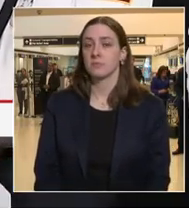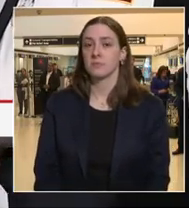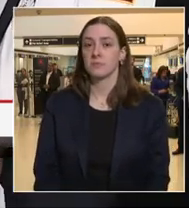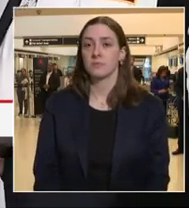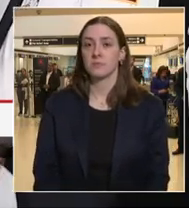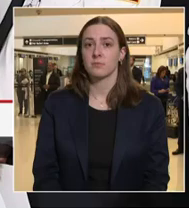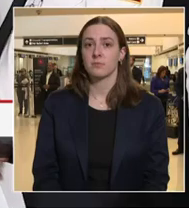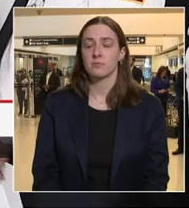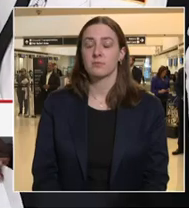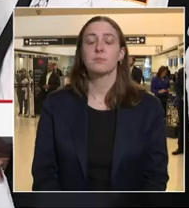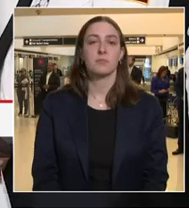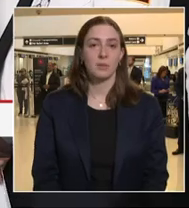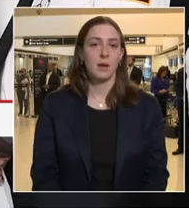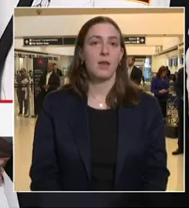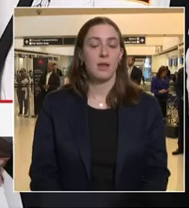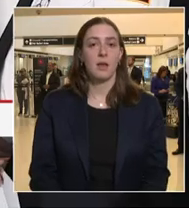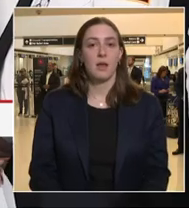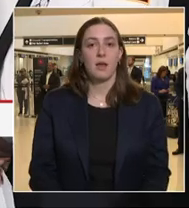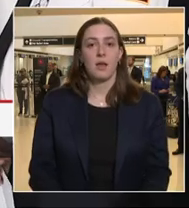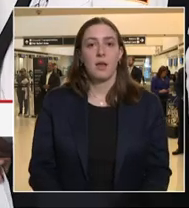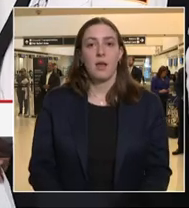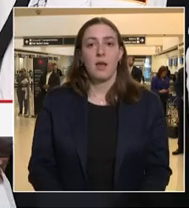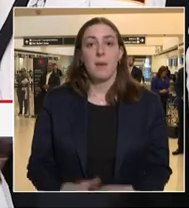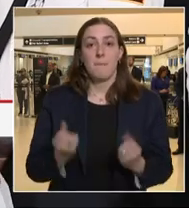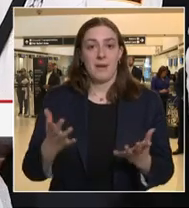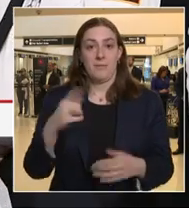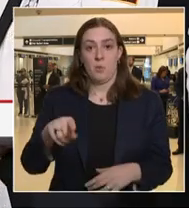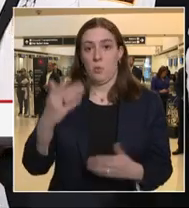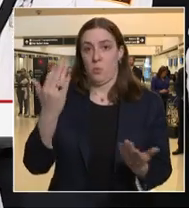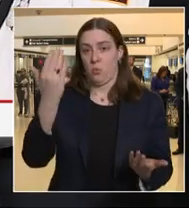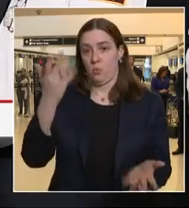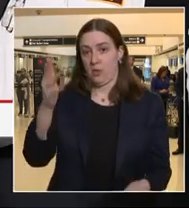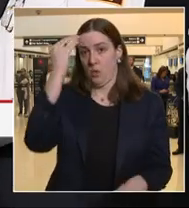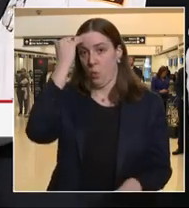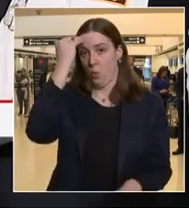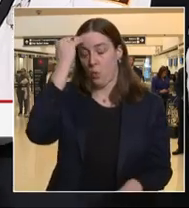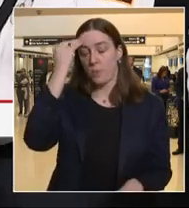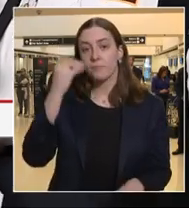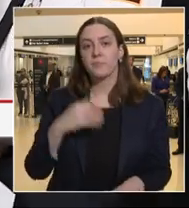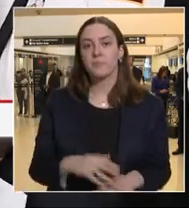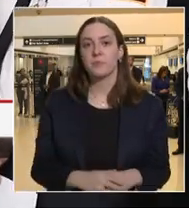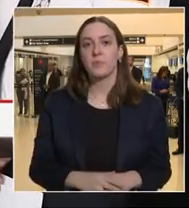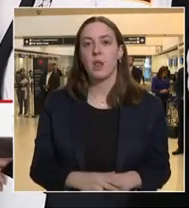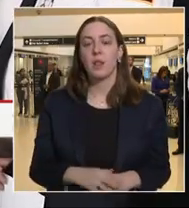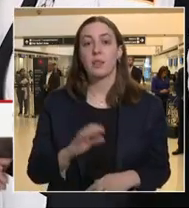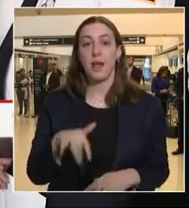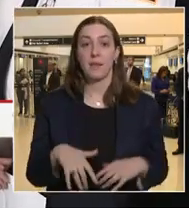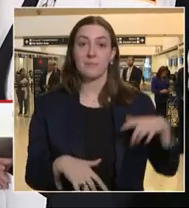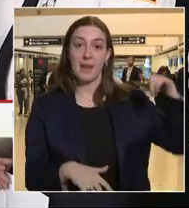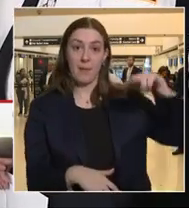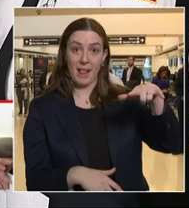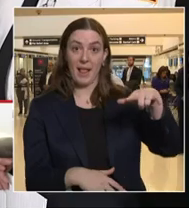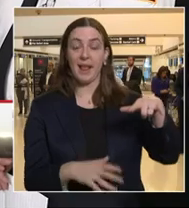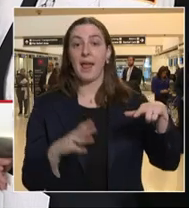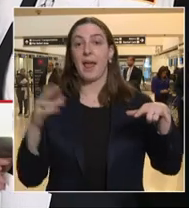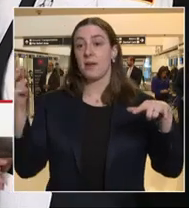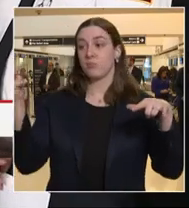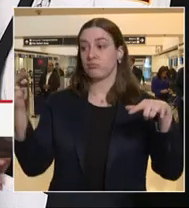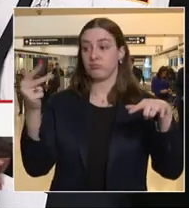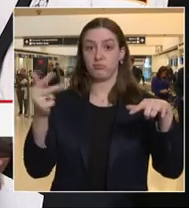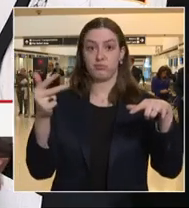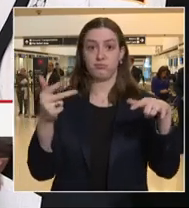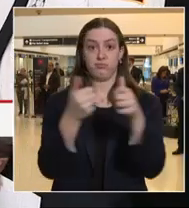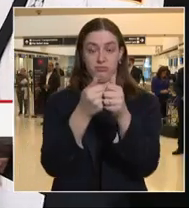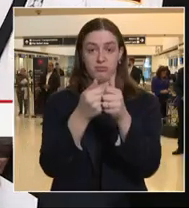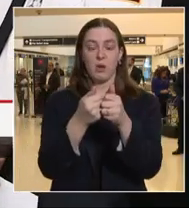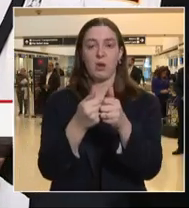As many of you have reported, we have located the two aircrafts. The fuselage of the